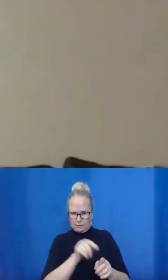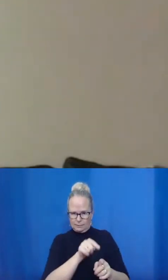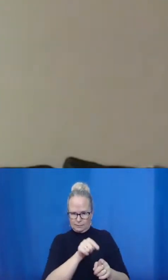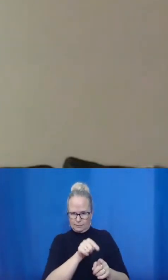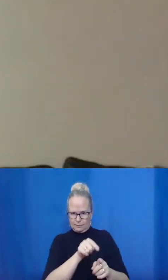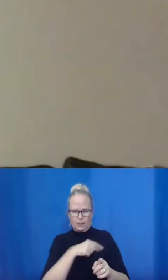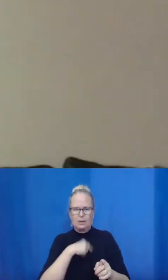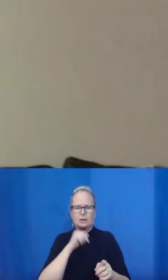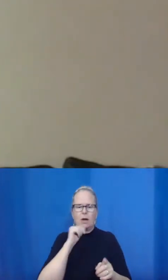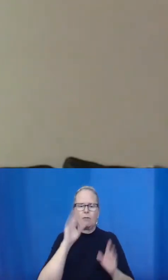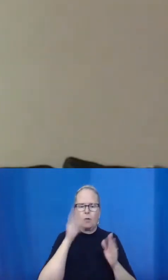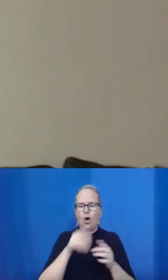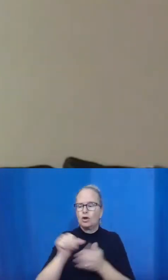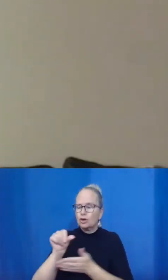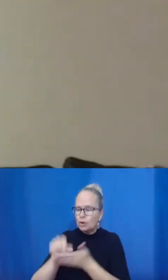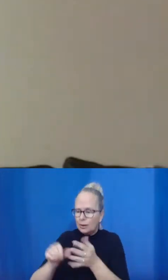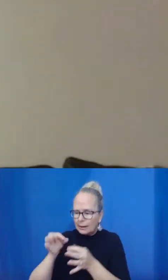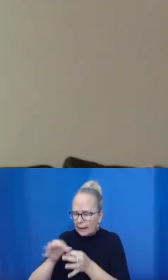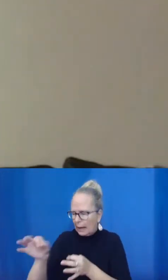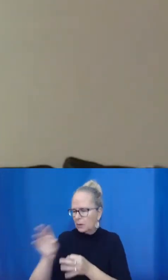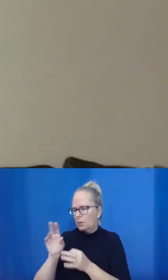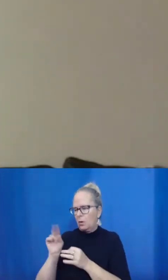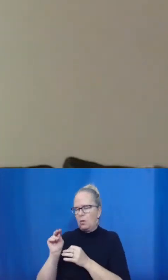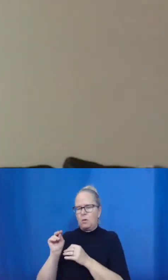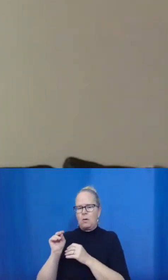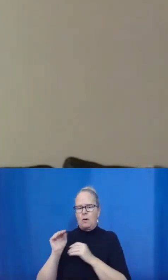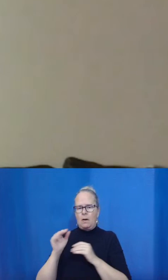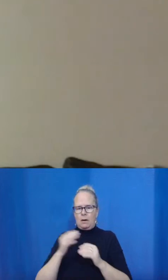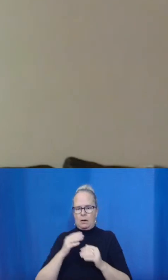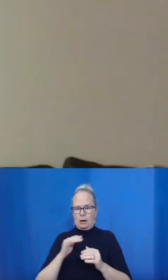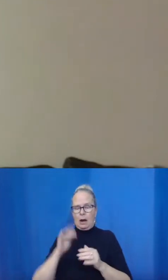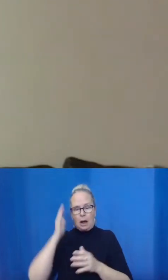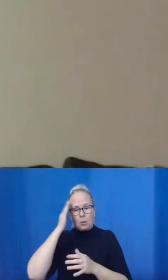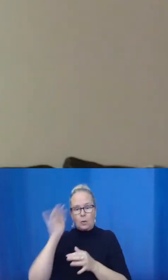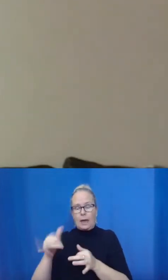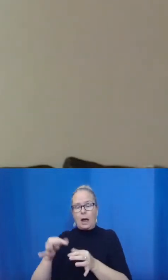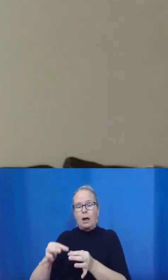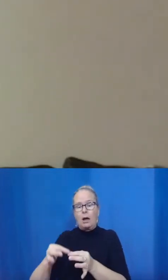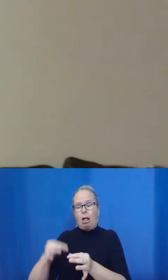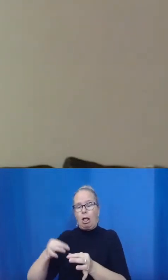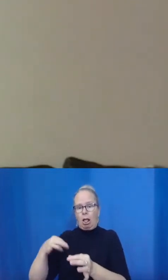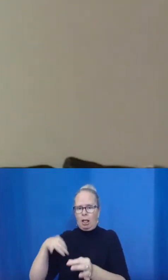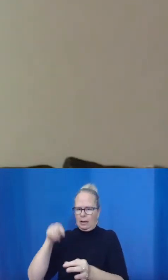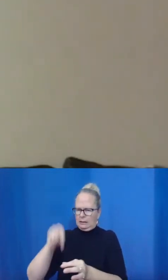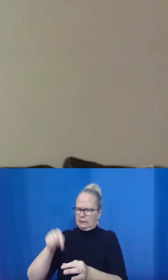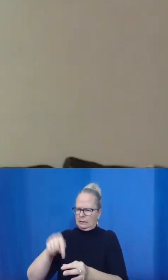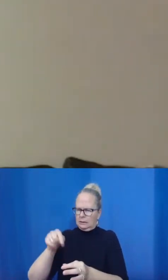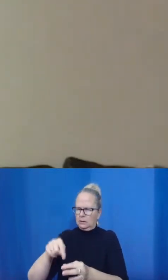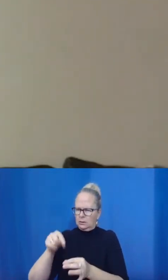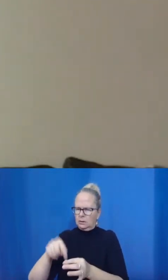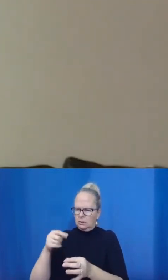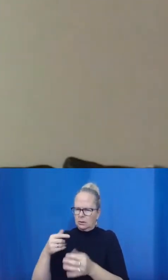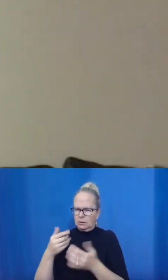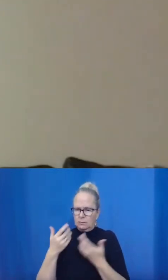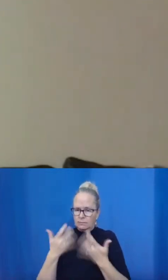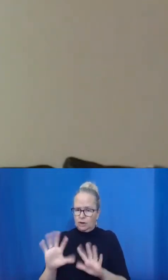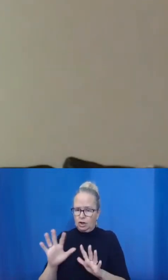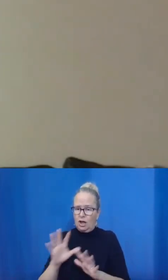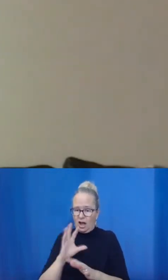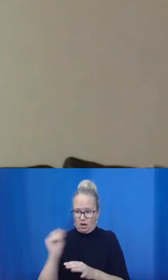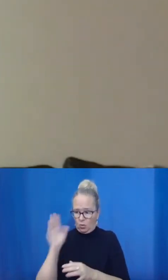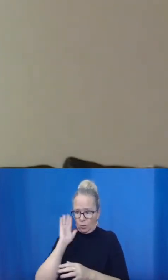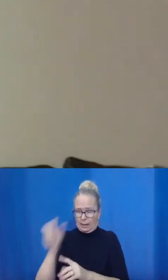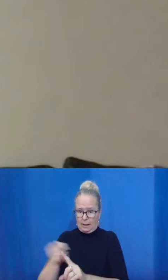solid tumors. But in my world, it's a different sort of struggle. So the patients